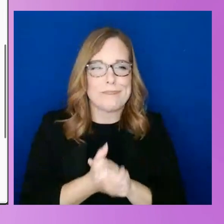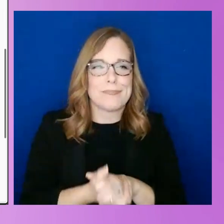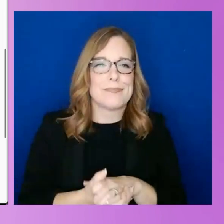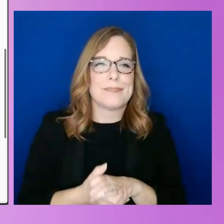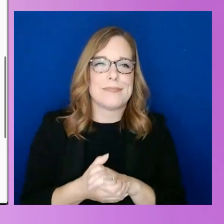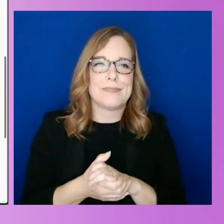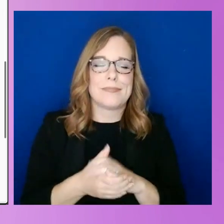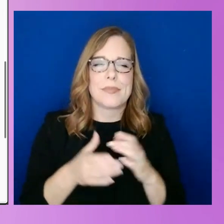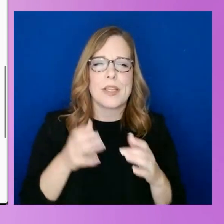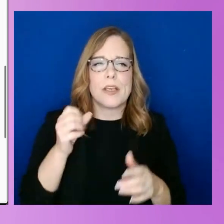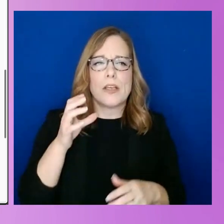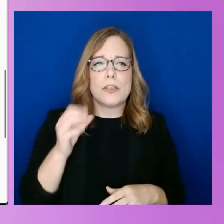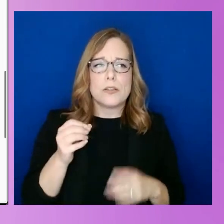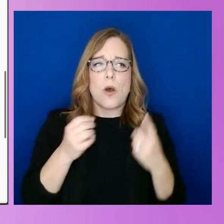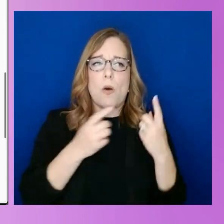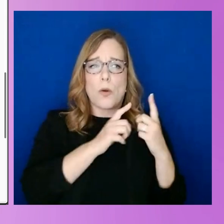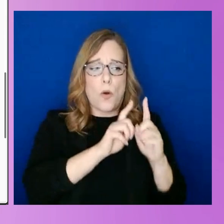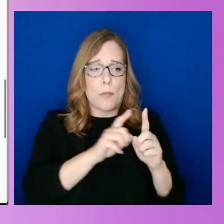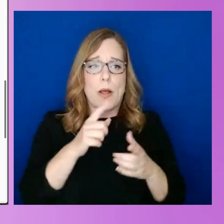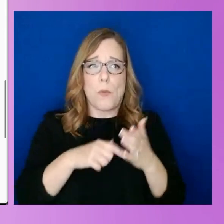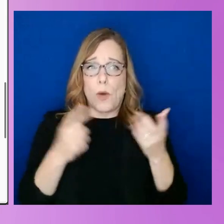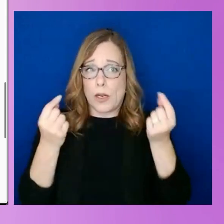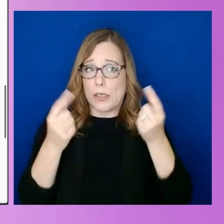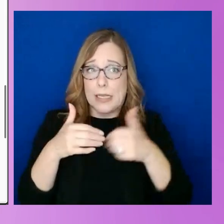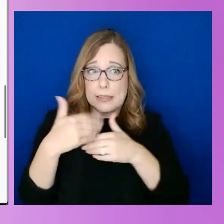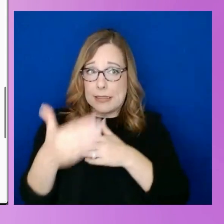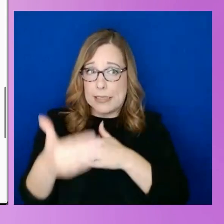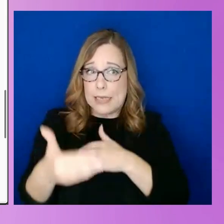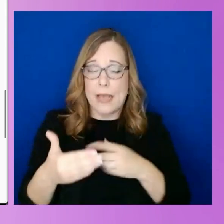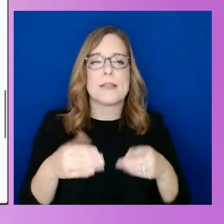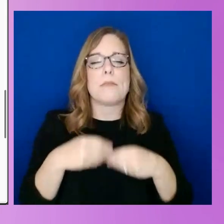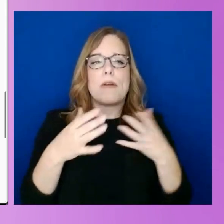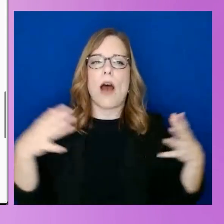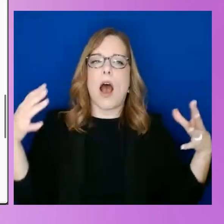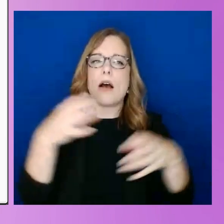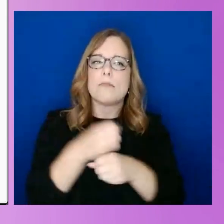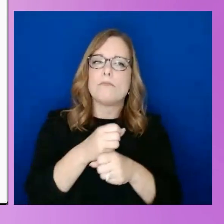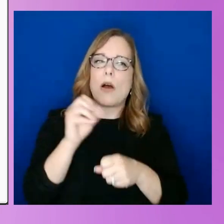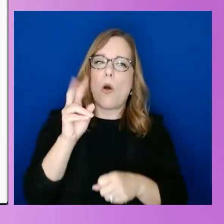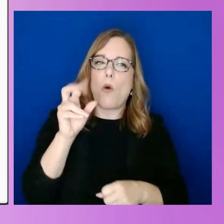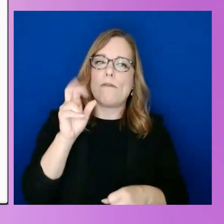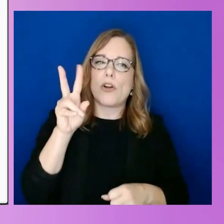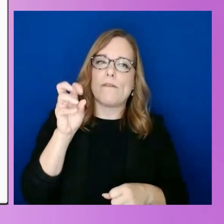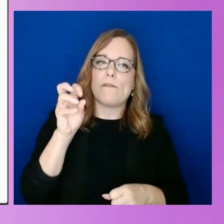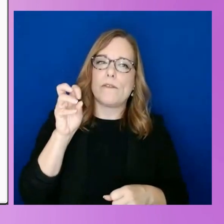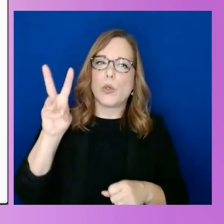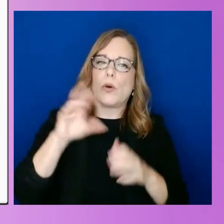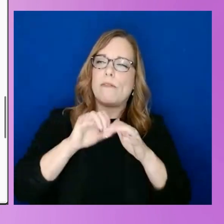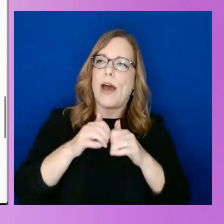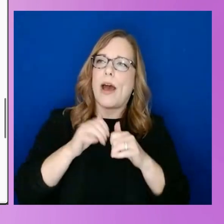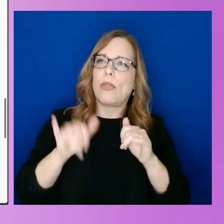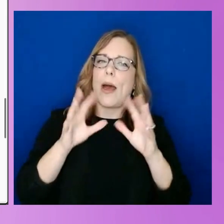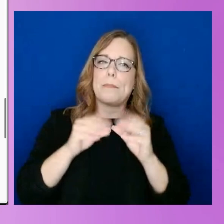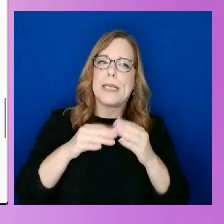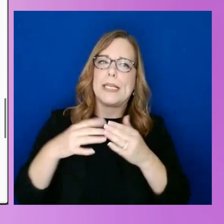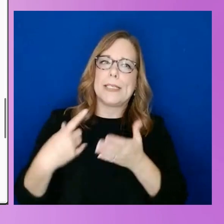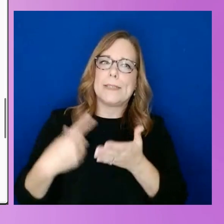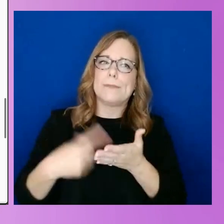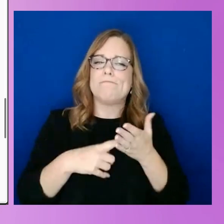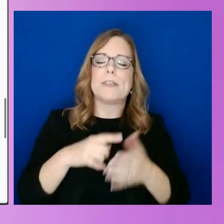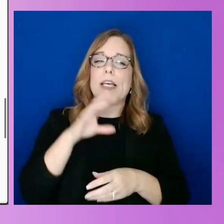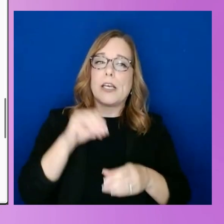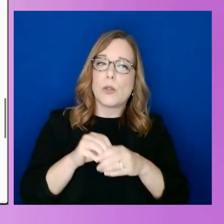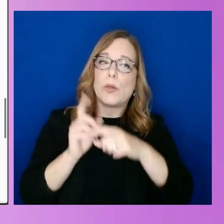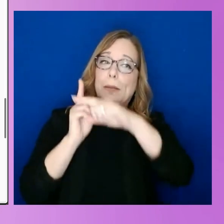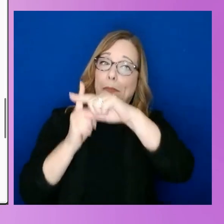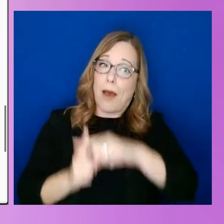So what Copilot will do here is it provides an overview of how the meeting went, including positive aspects. You'll see that I